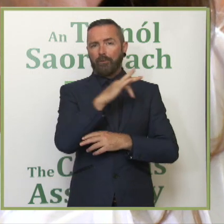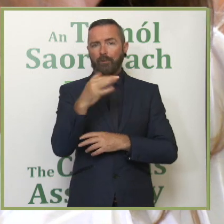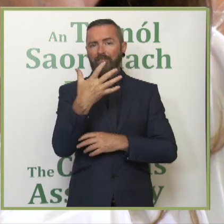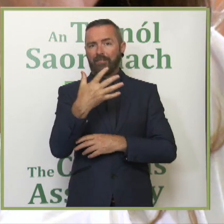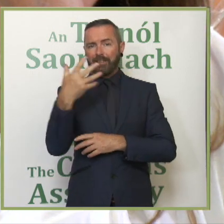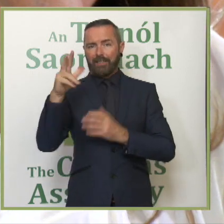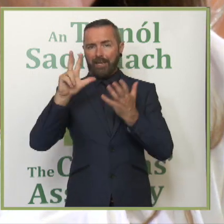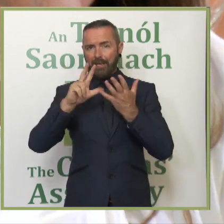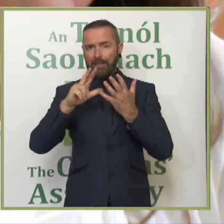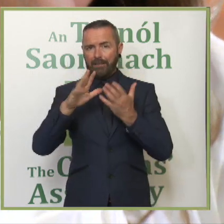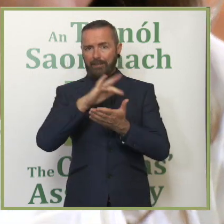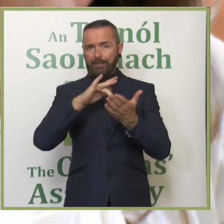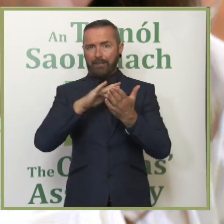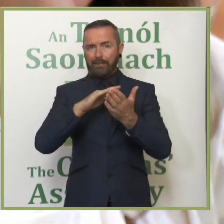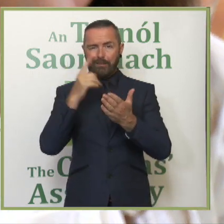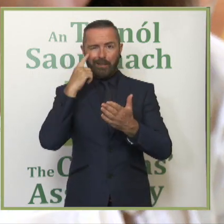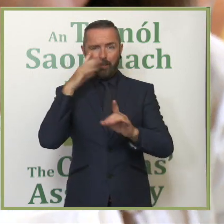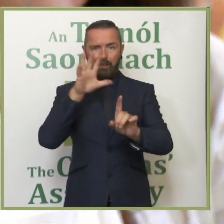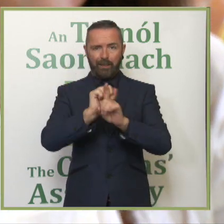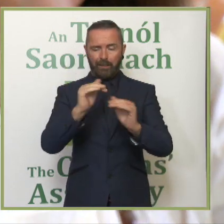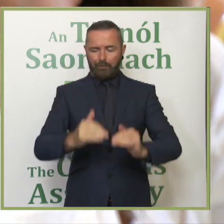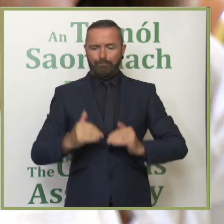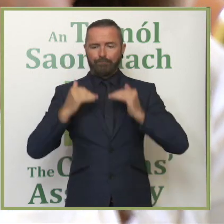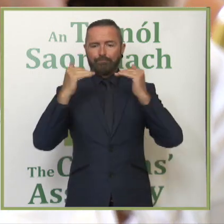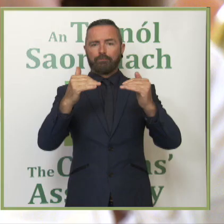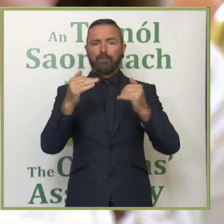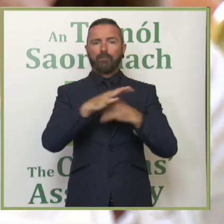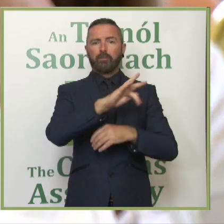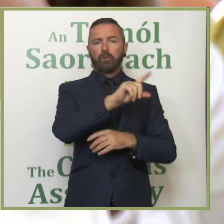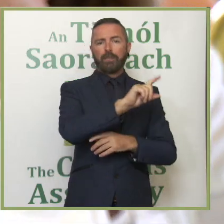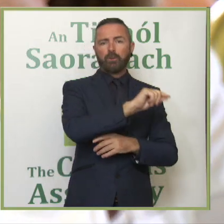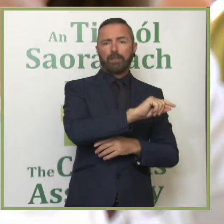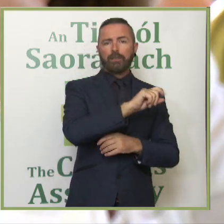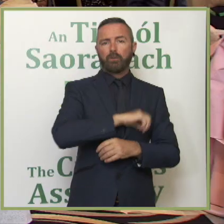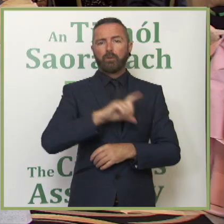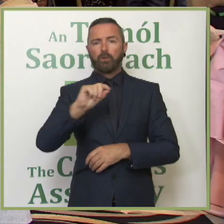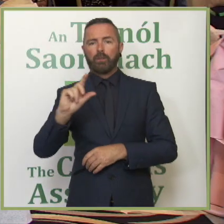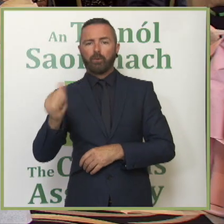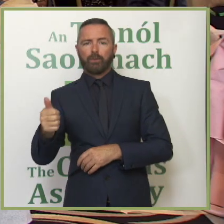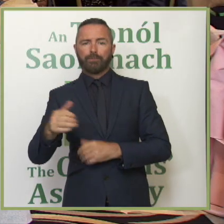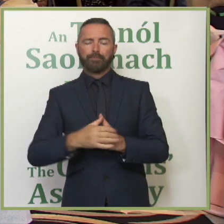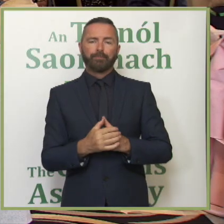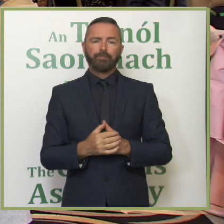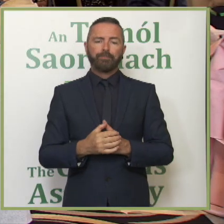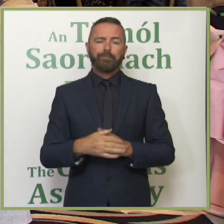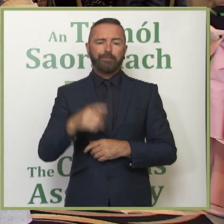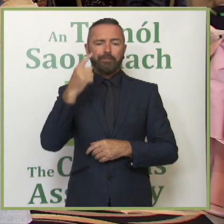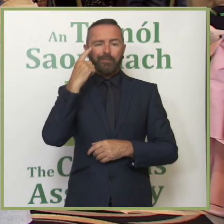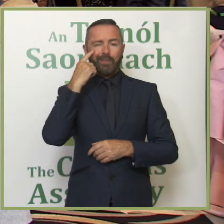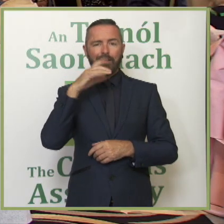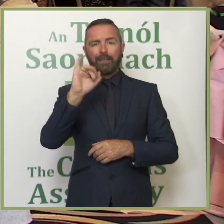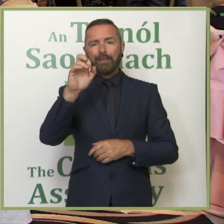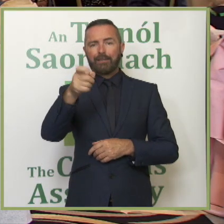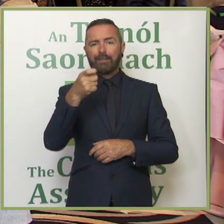in cocaine residue detections between 2020 and 2021. When we look at our index trend for the purity